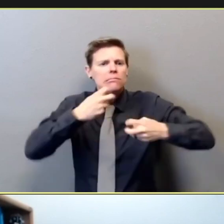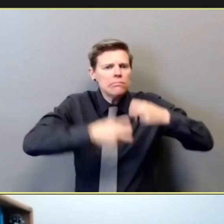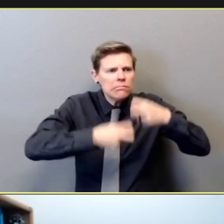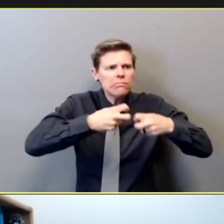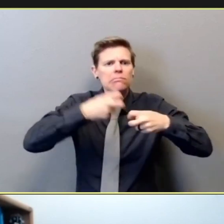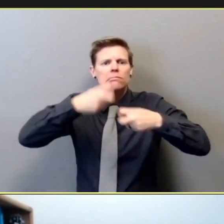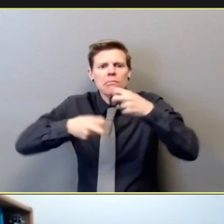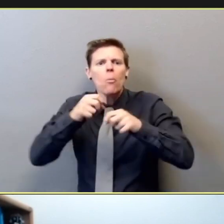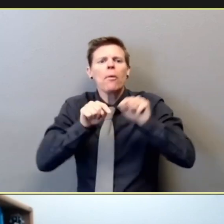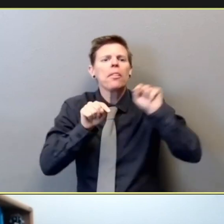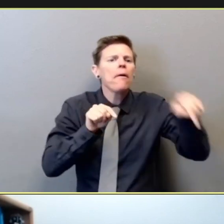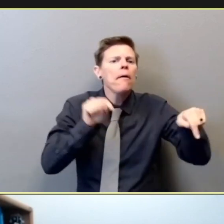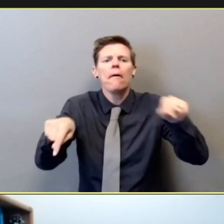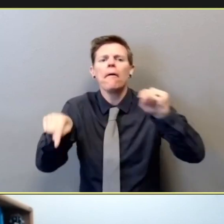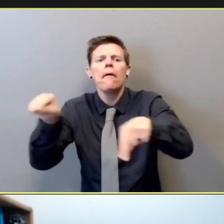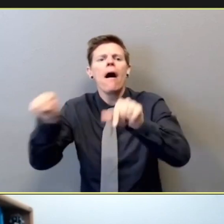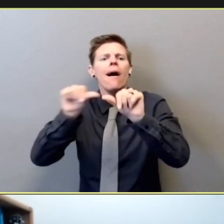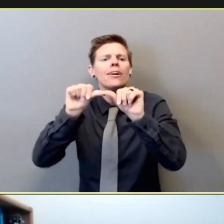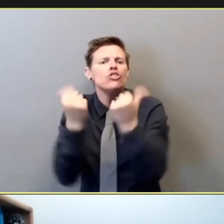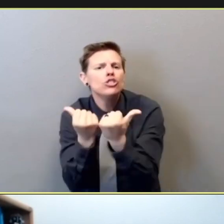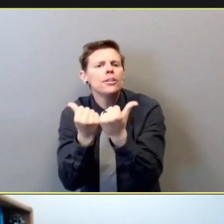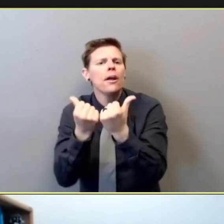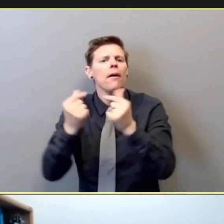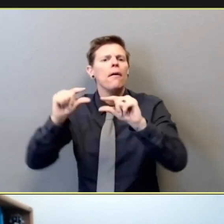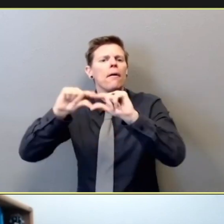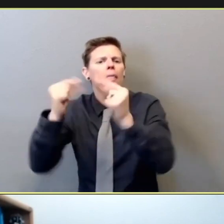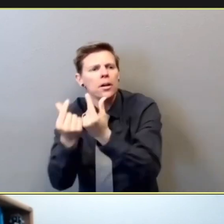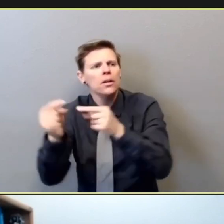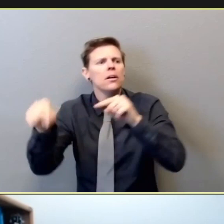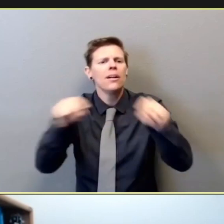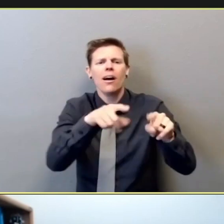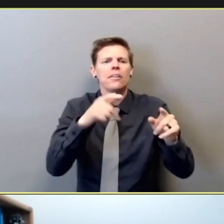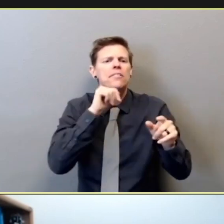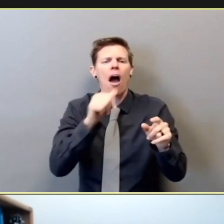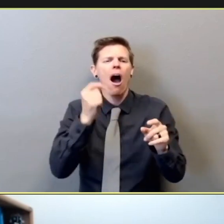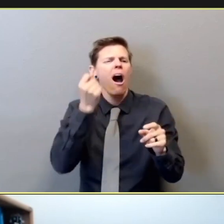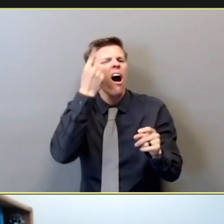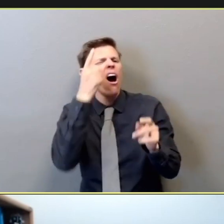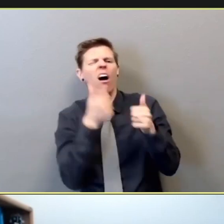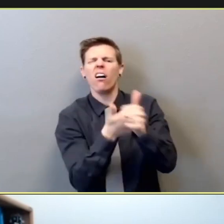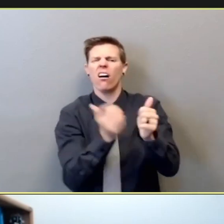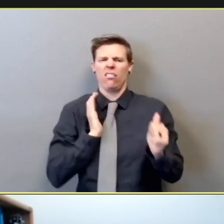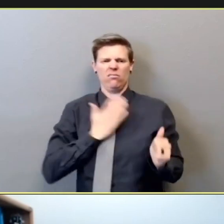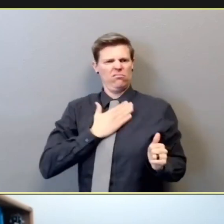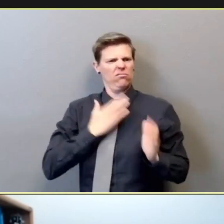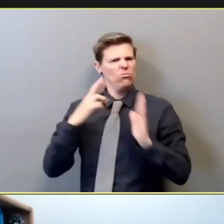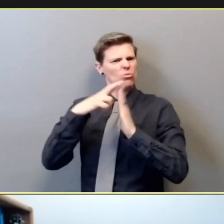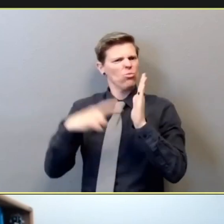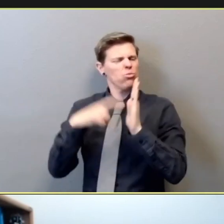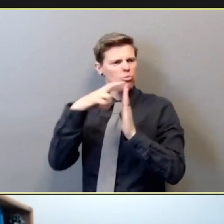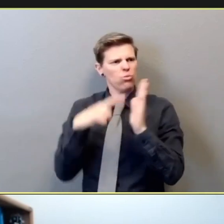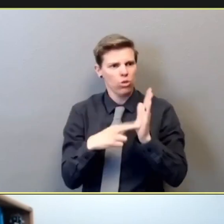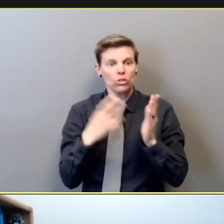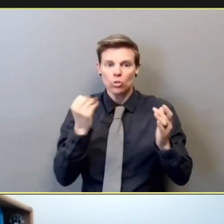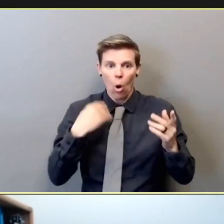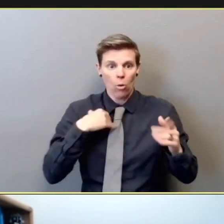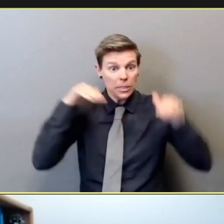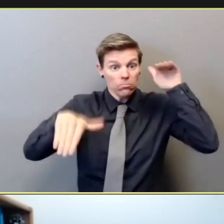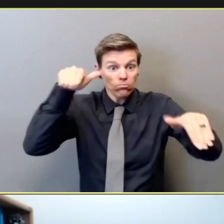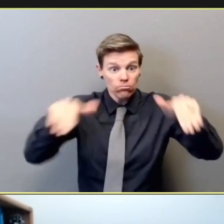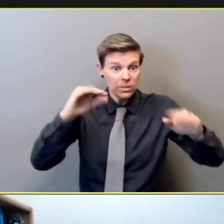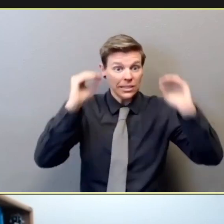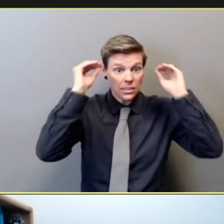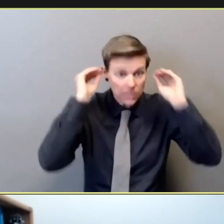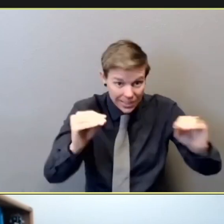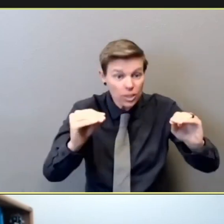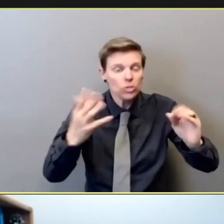the guidance, which we did a lot of educating and bringing people up to speed so that they're now aware. But there was also still the idea that